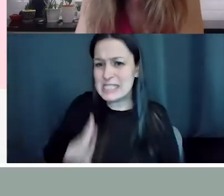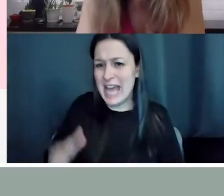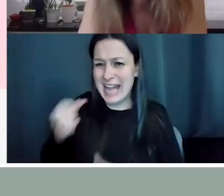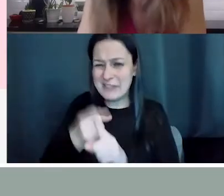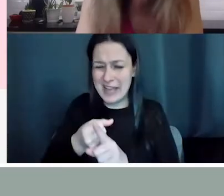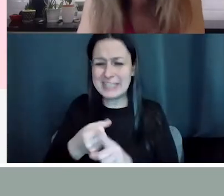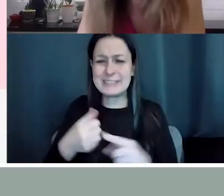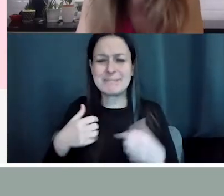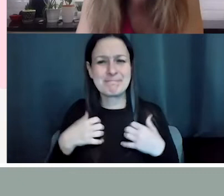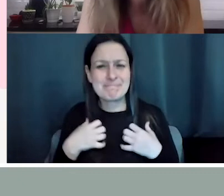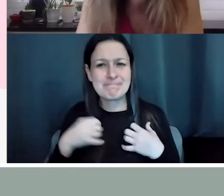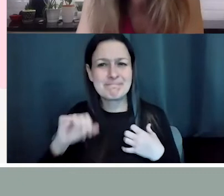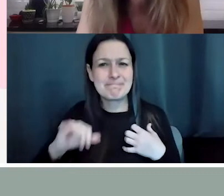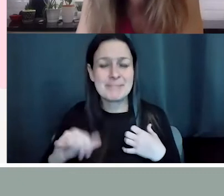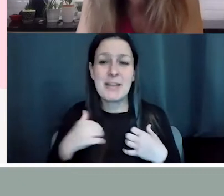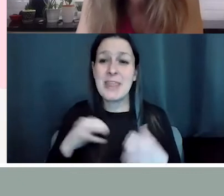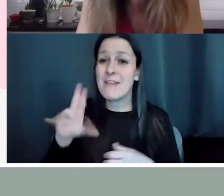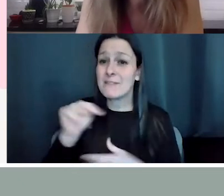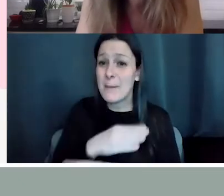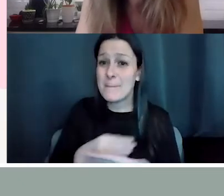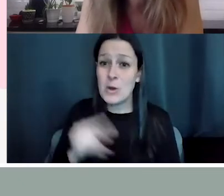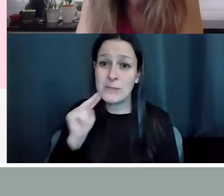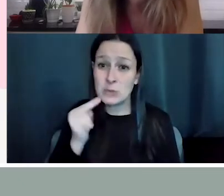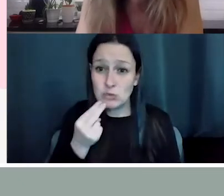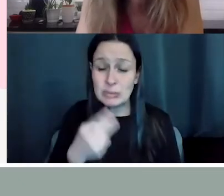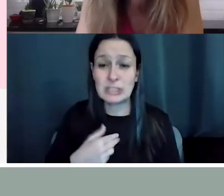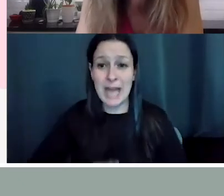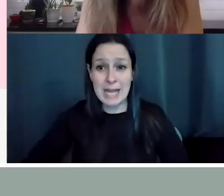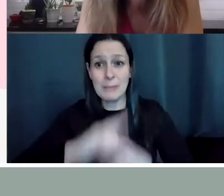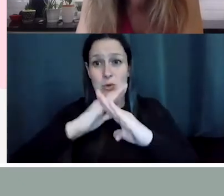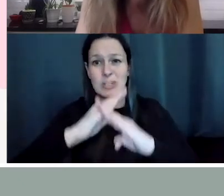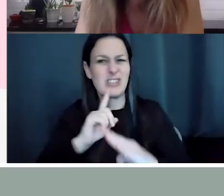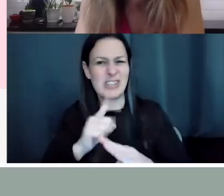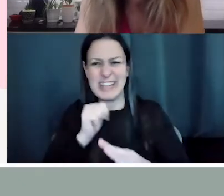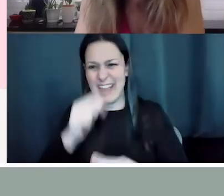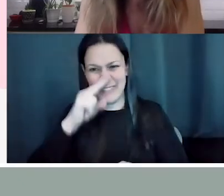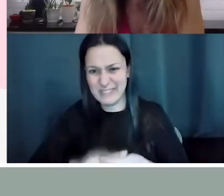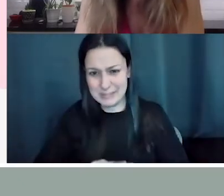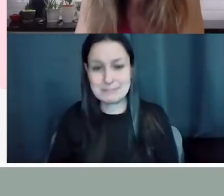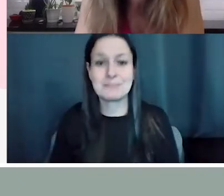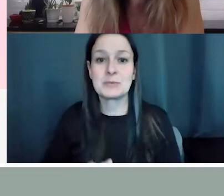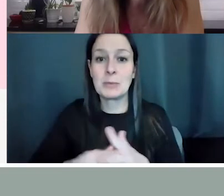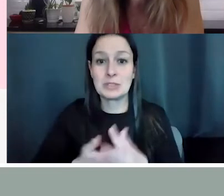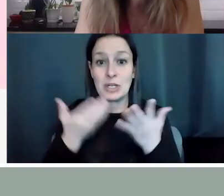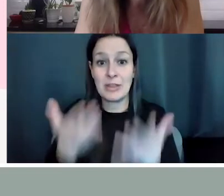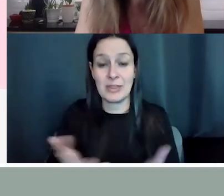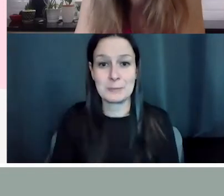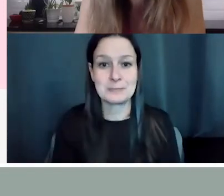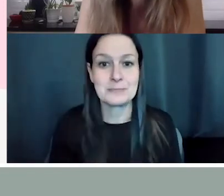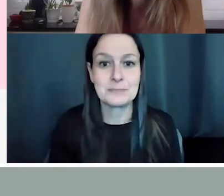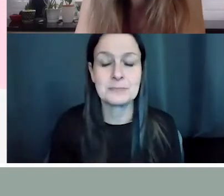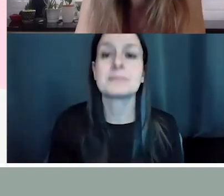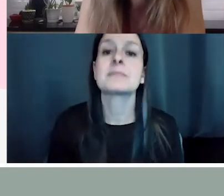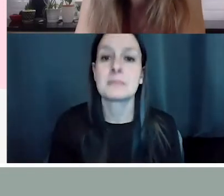whole fun part of nutrition and immunity not so much fun. So I want to start there. So a couple things that people